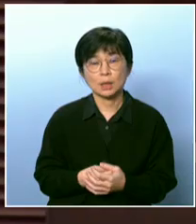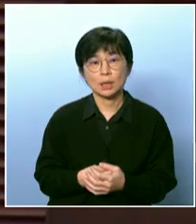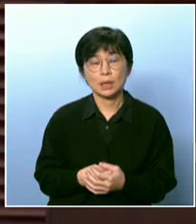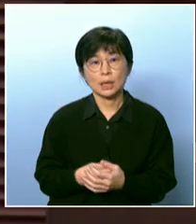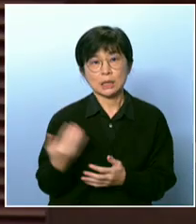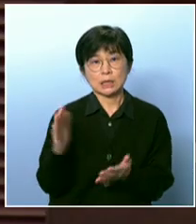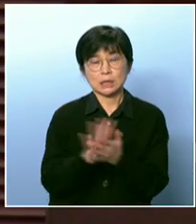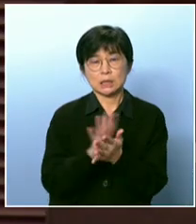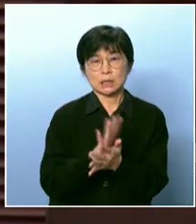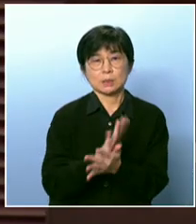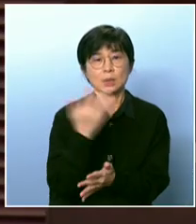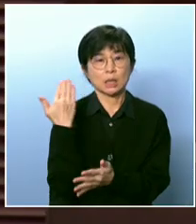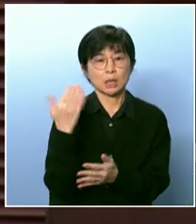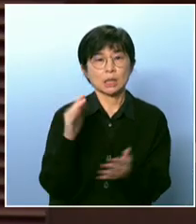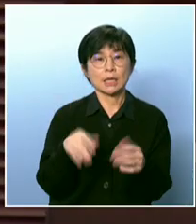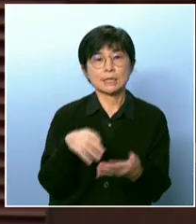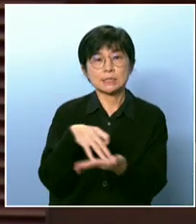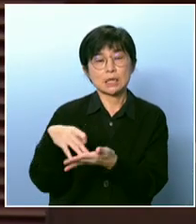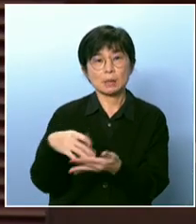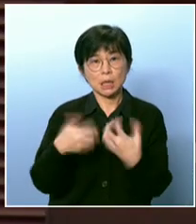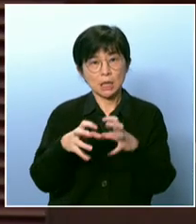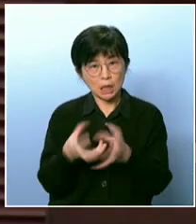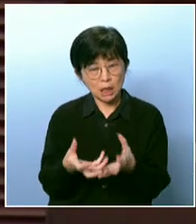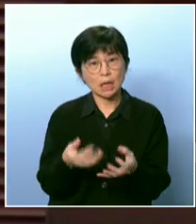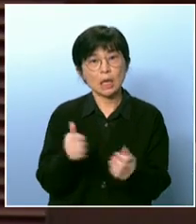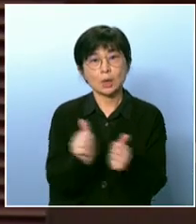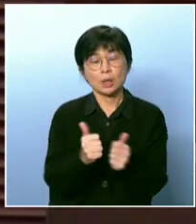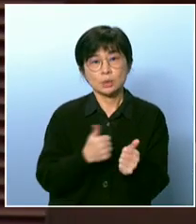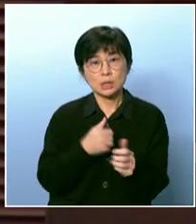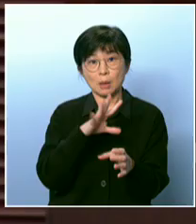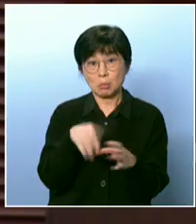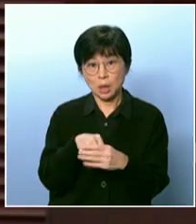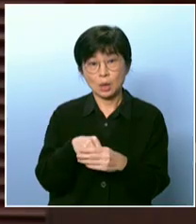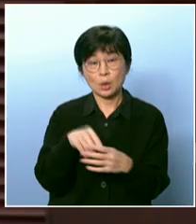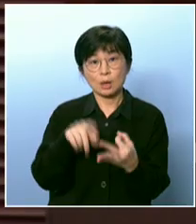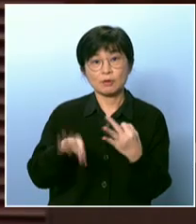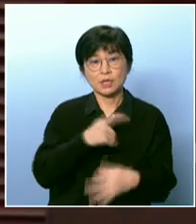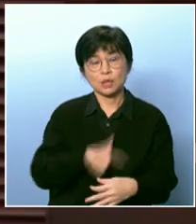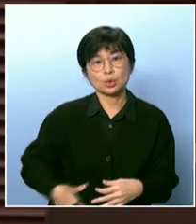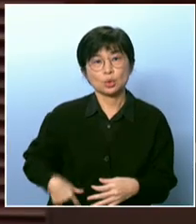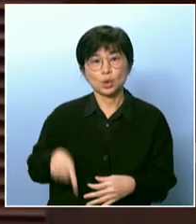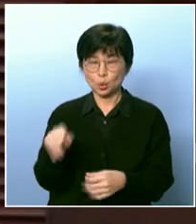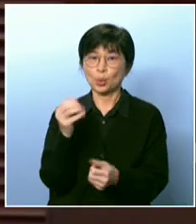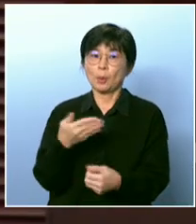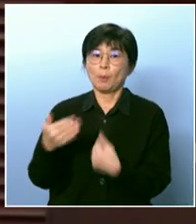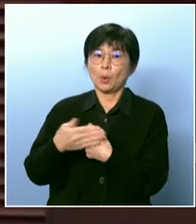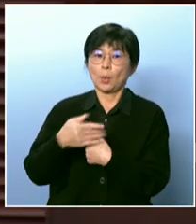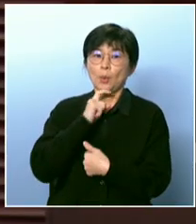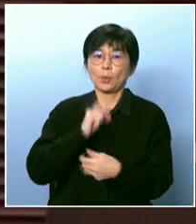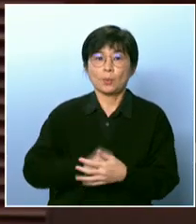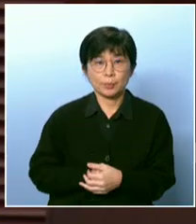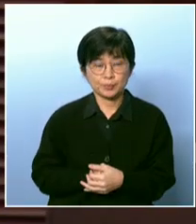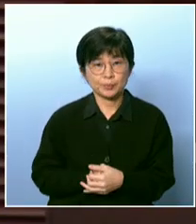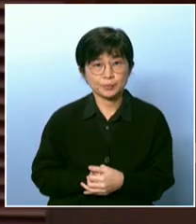Any response from the administration? I would like to thank Mr. Stanley for taking part in the